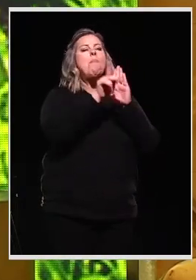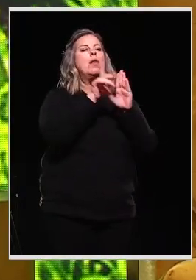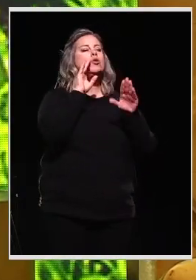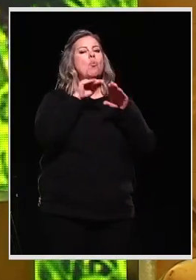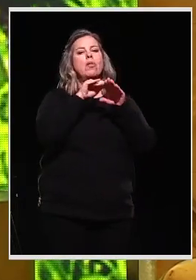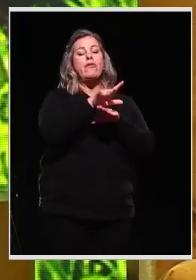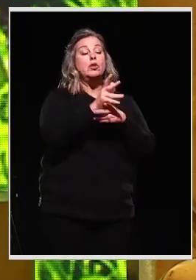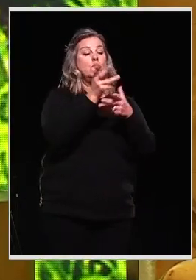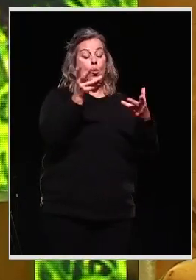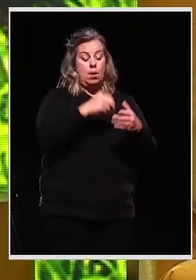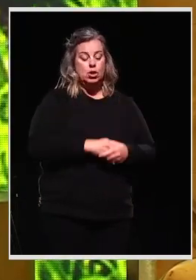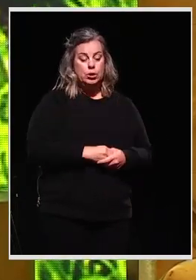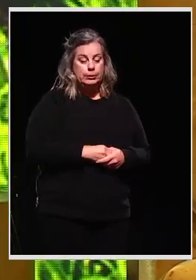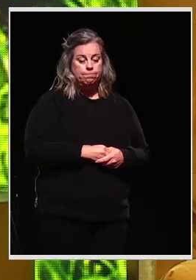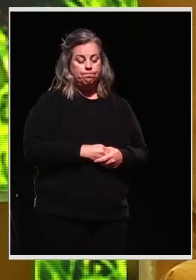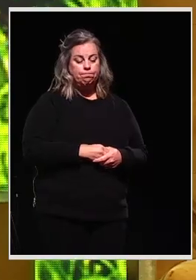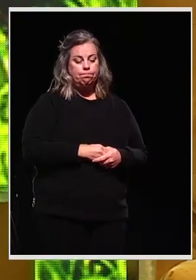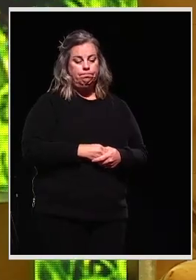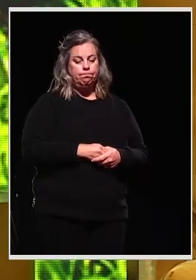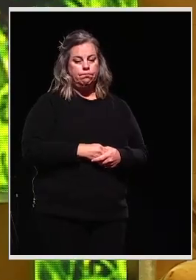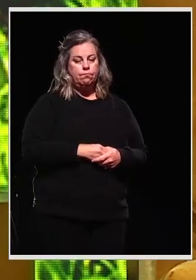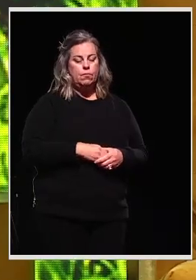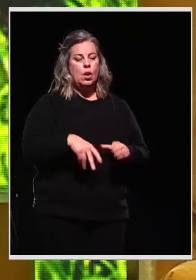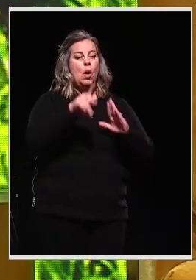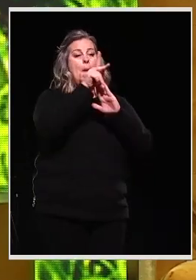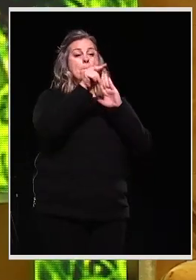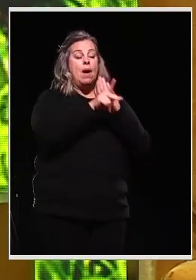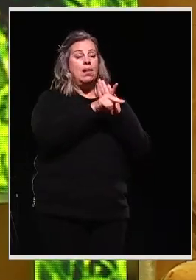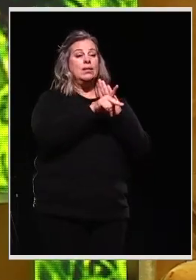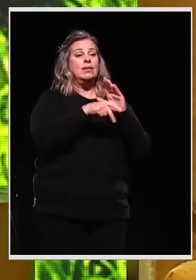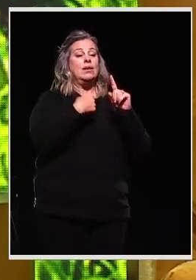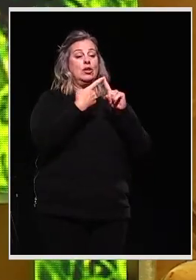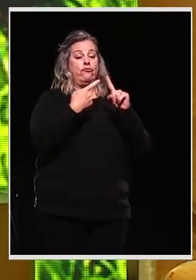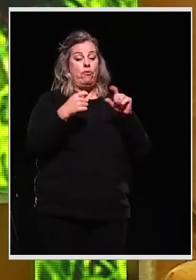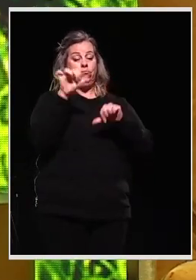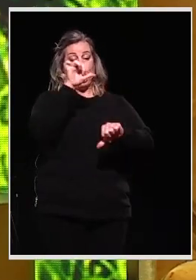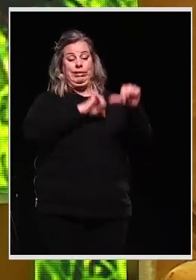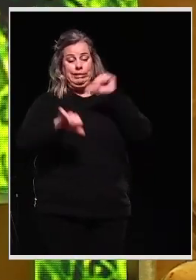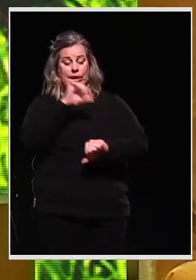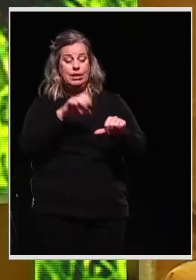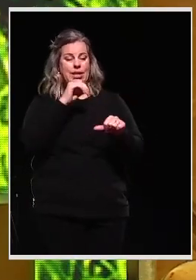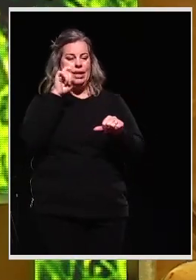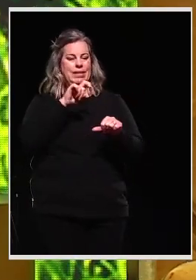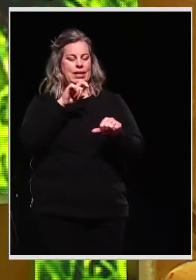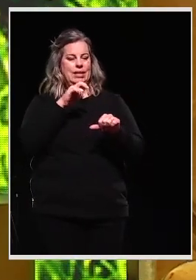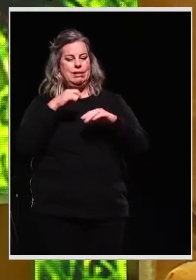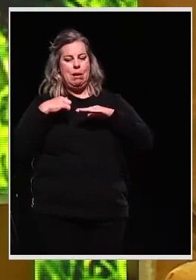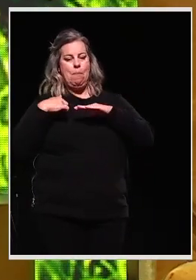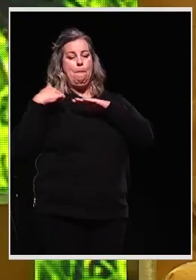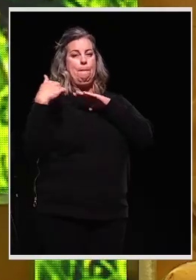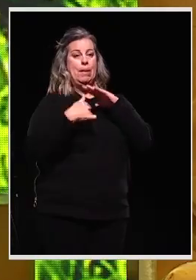so much. And policy obviously is informed by science and needs that scientific basis to form good